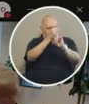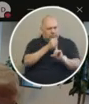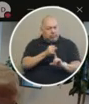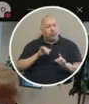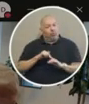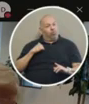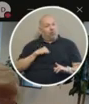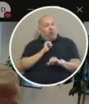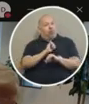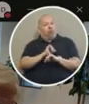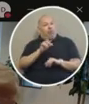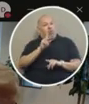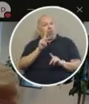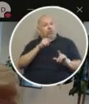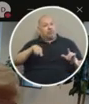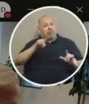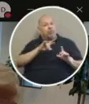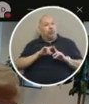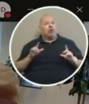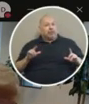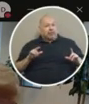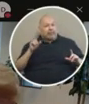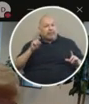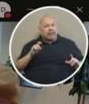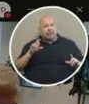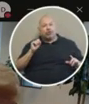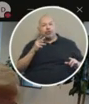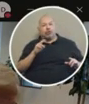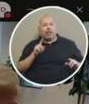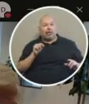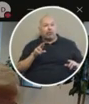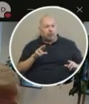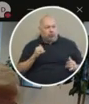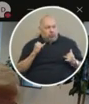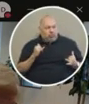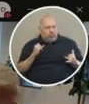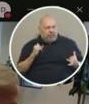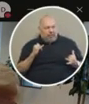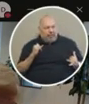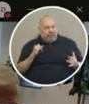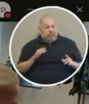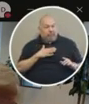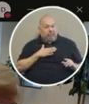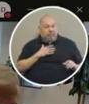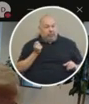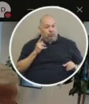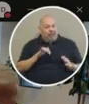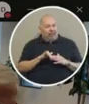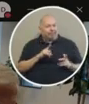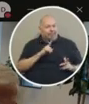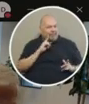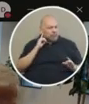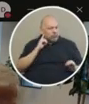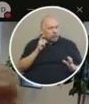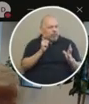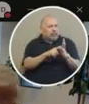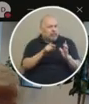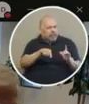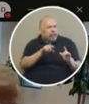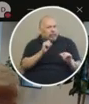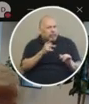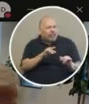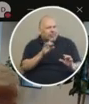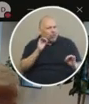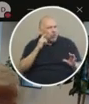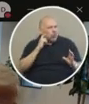those folks. We're identifying the needs of the shelters. Currently, to my understanding, there haven't been any identified cases in